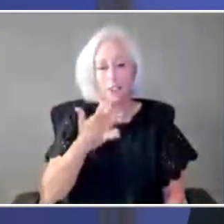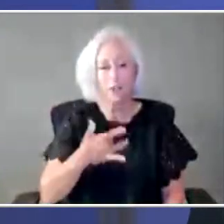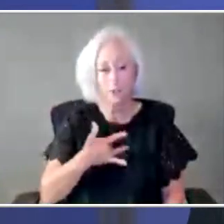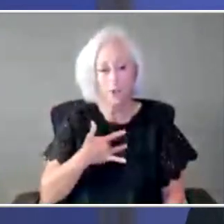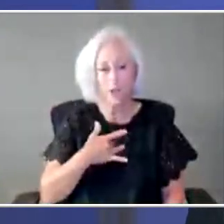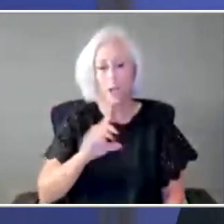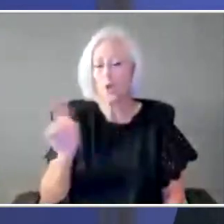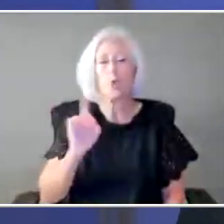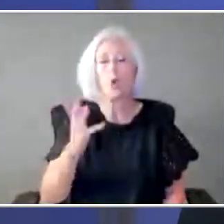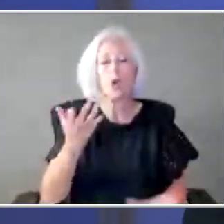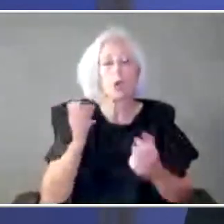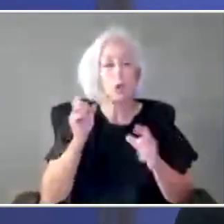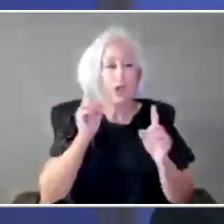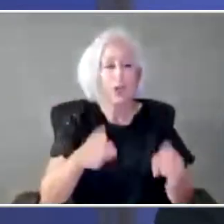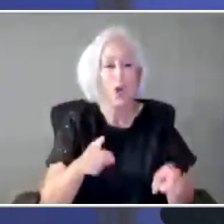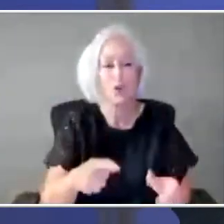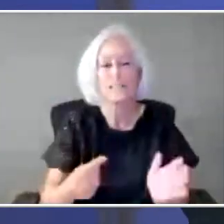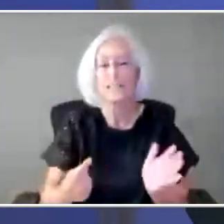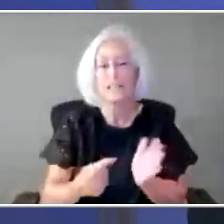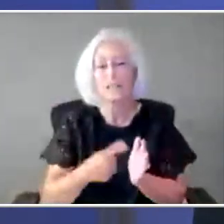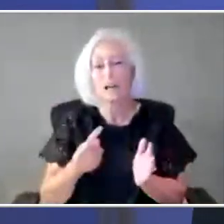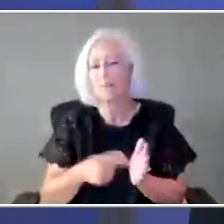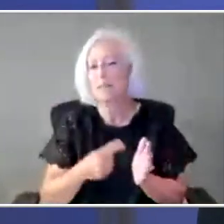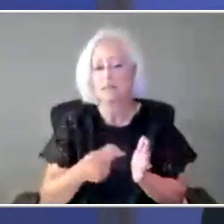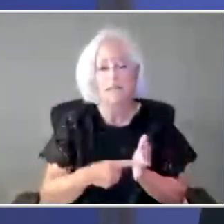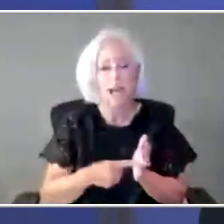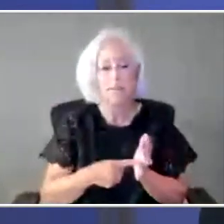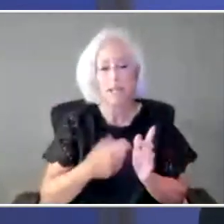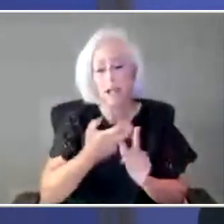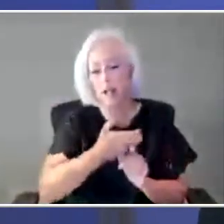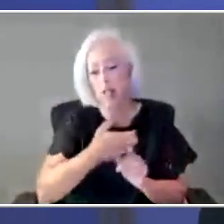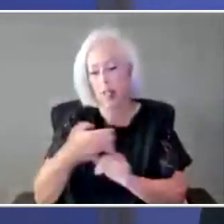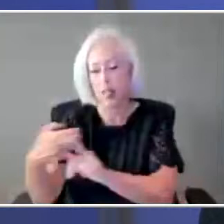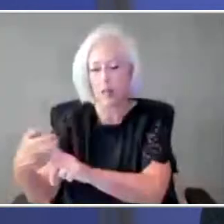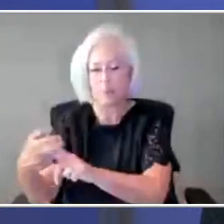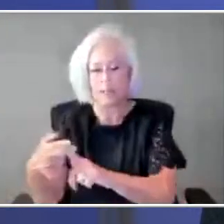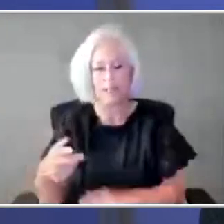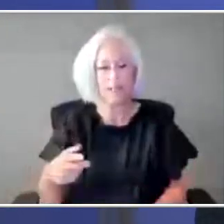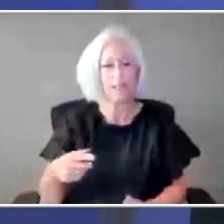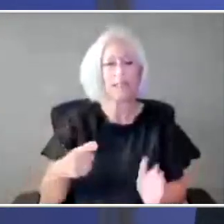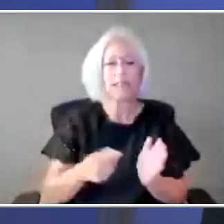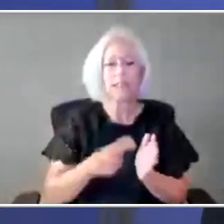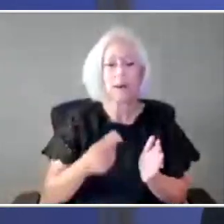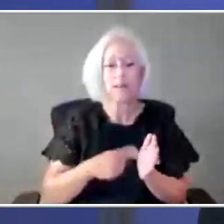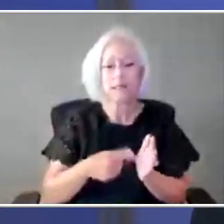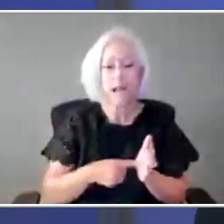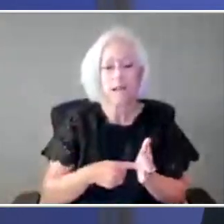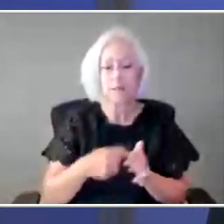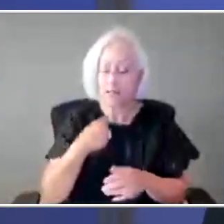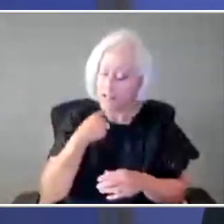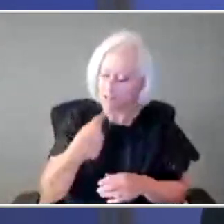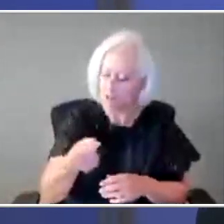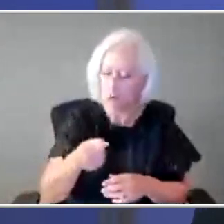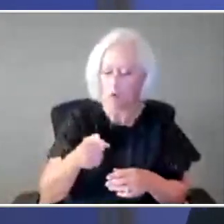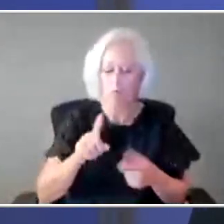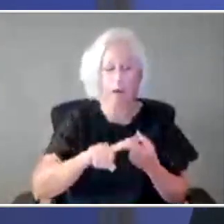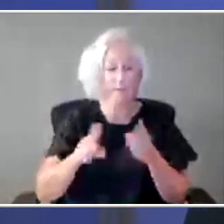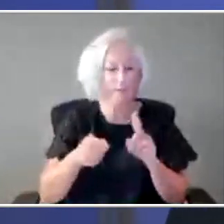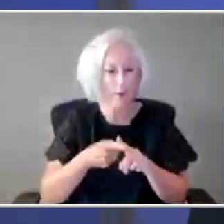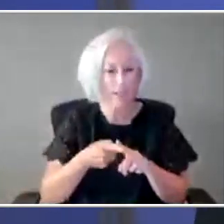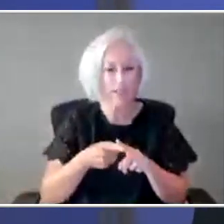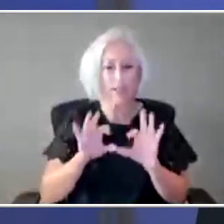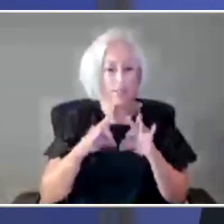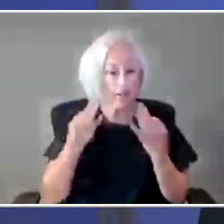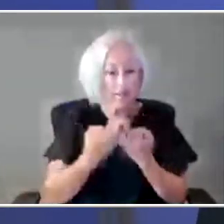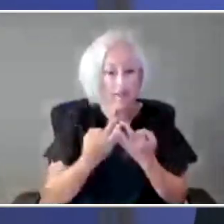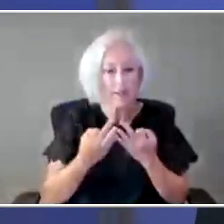if sometimes I reached out to family, friends, and neighbors and said, listen, you know, if you see me staying in too much, come over there, put me in the car, take me for a ride. I